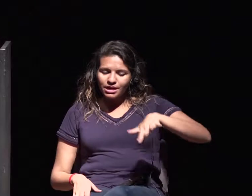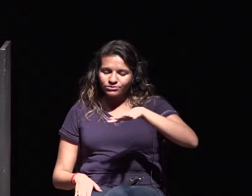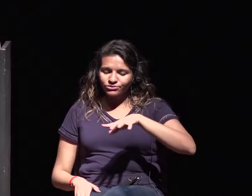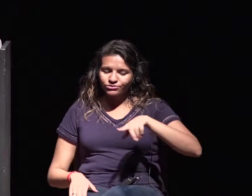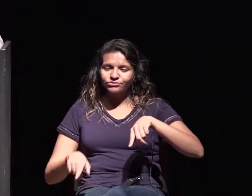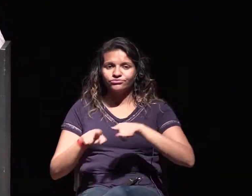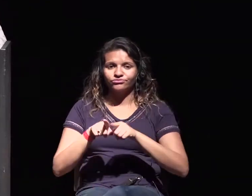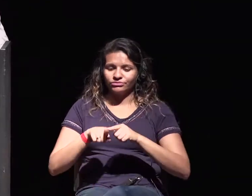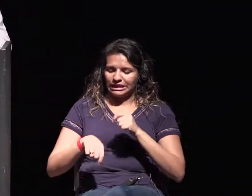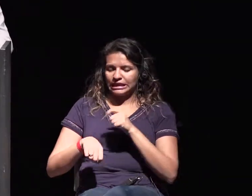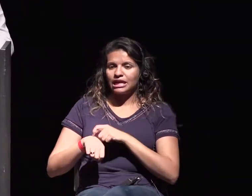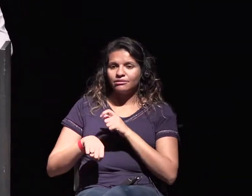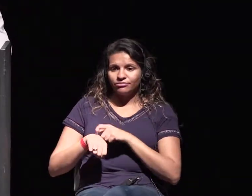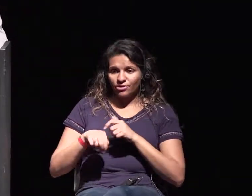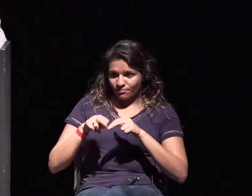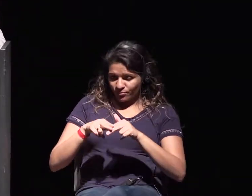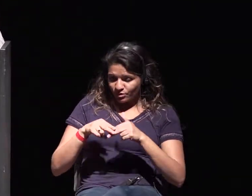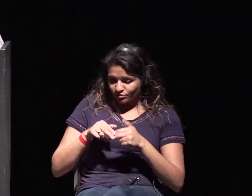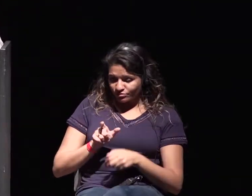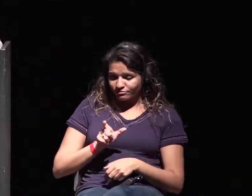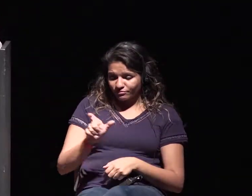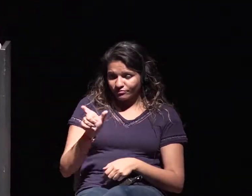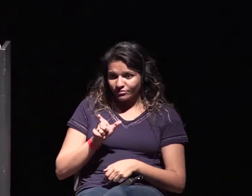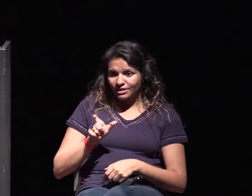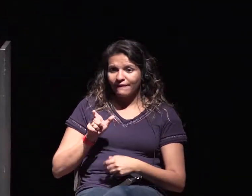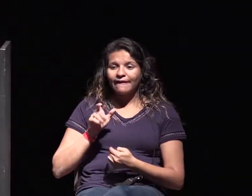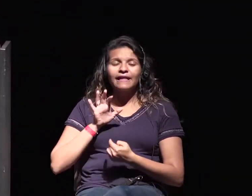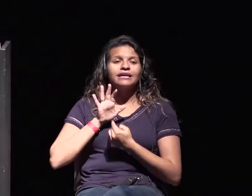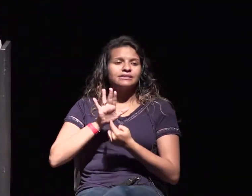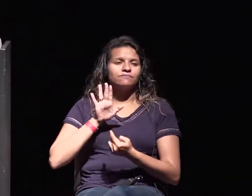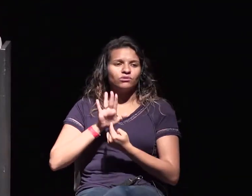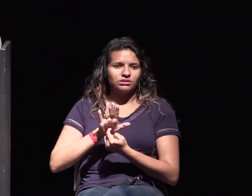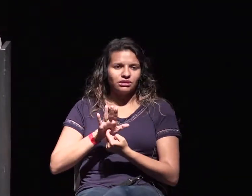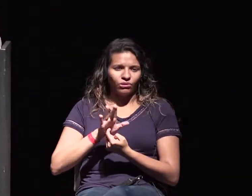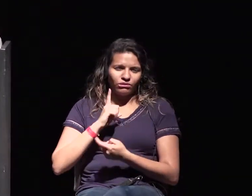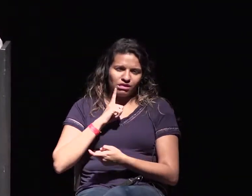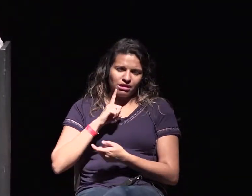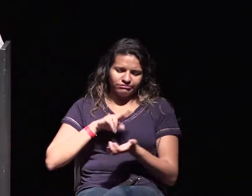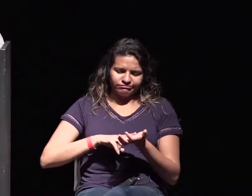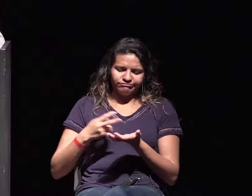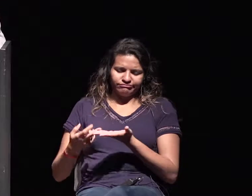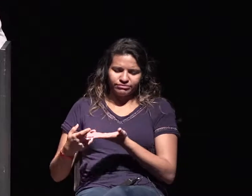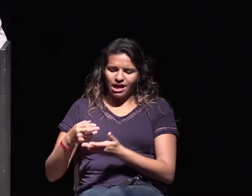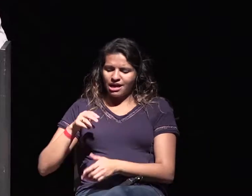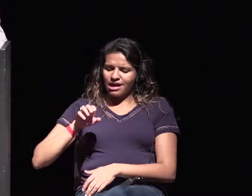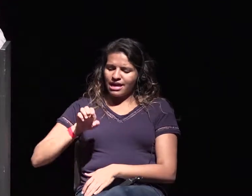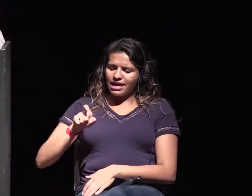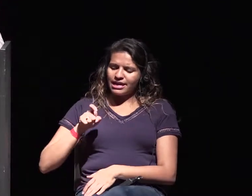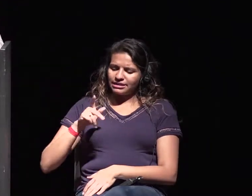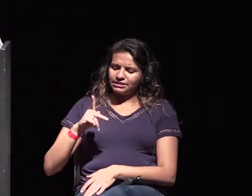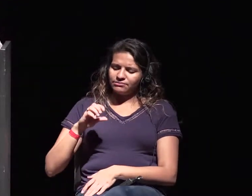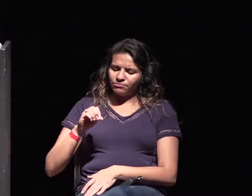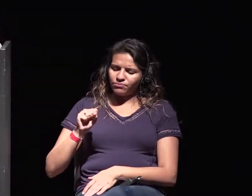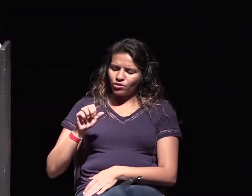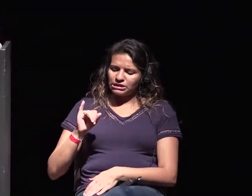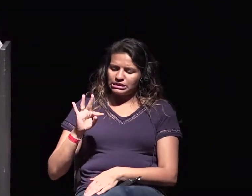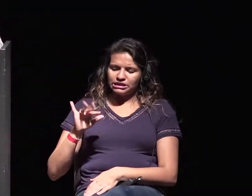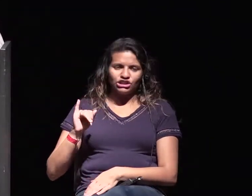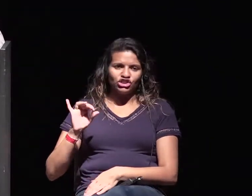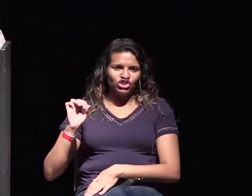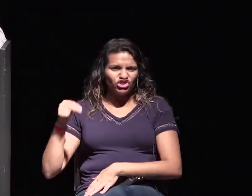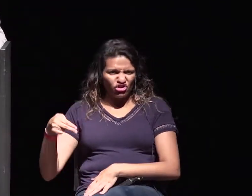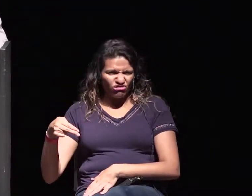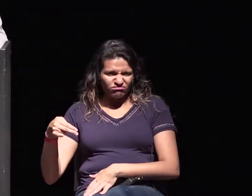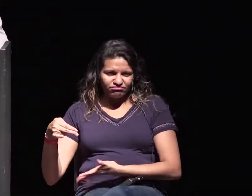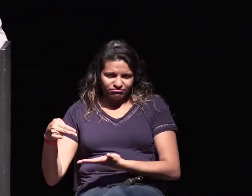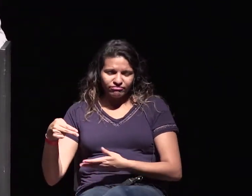translation exposition asserts the possibility of both an exhibition stripped bare of all content, as